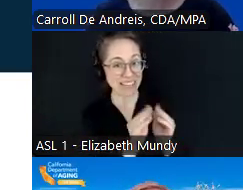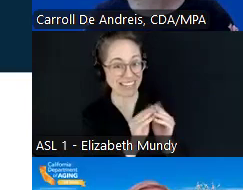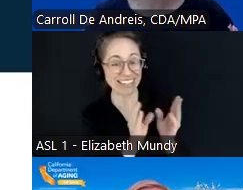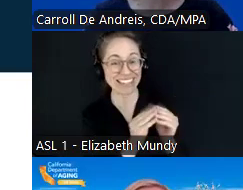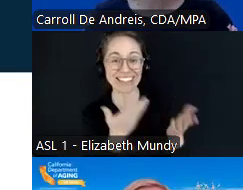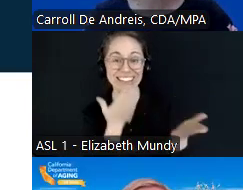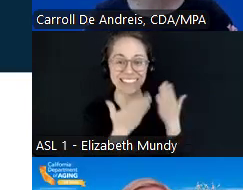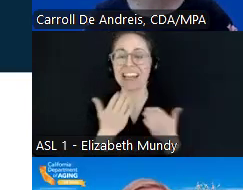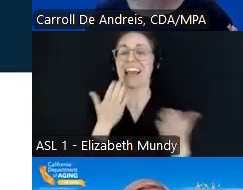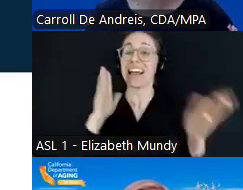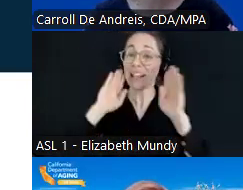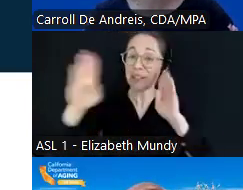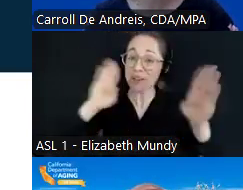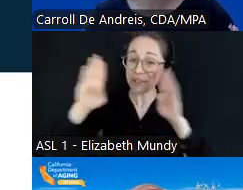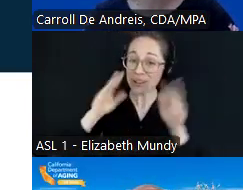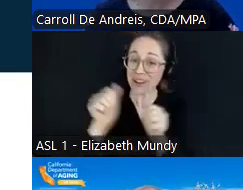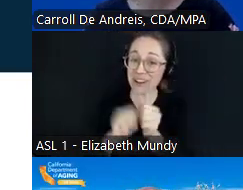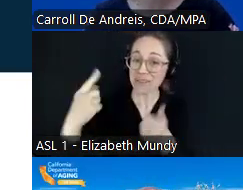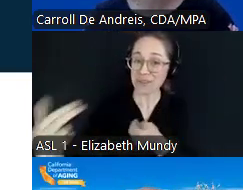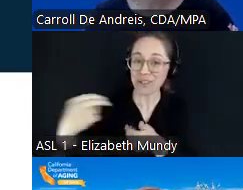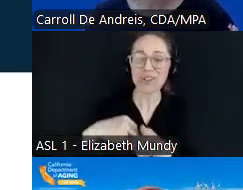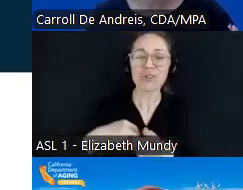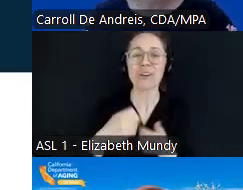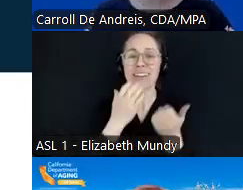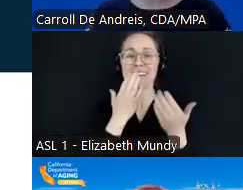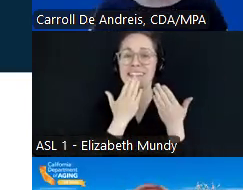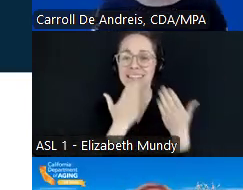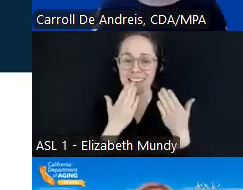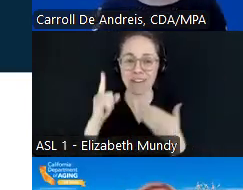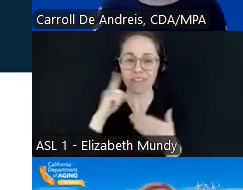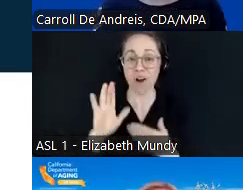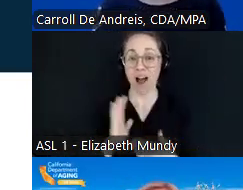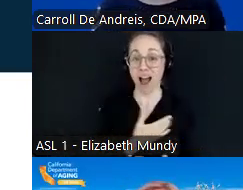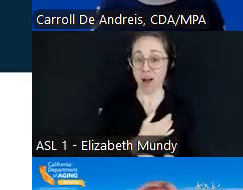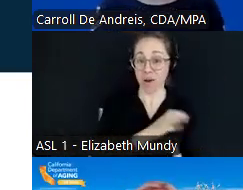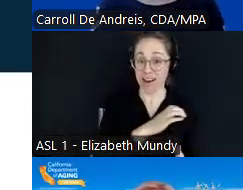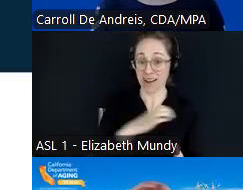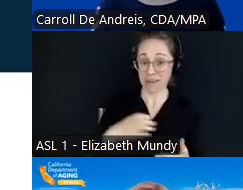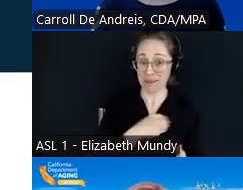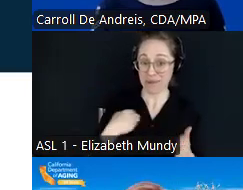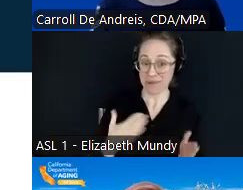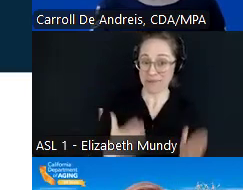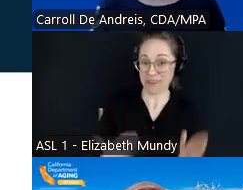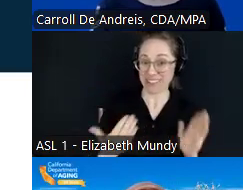us. Welcome back to our IMPACT Committee members. Without any further delay,